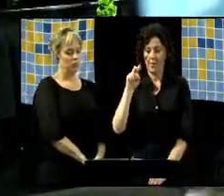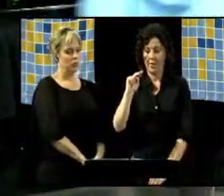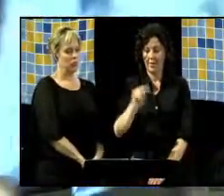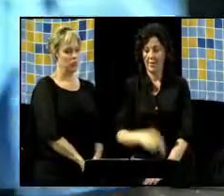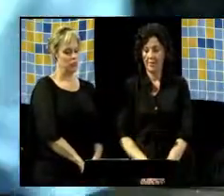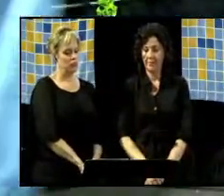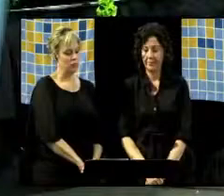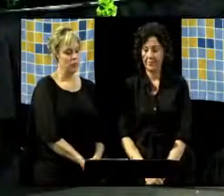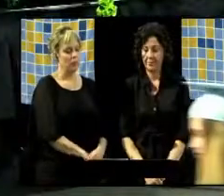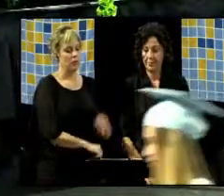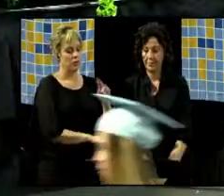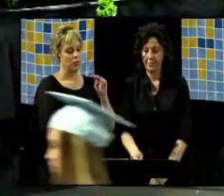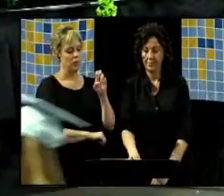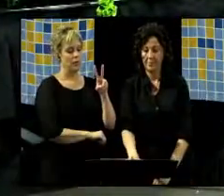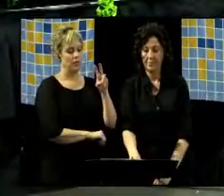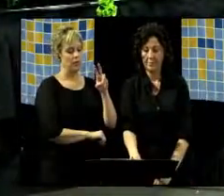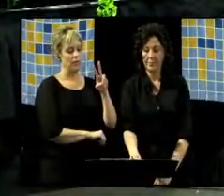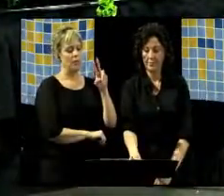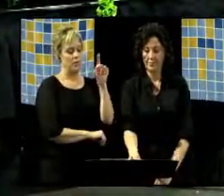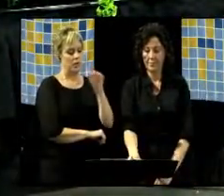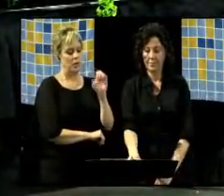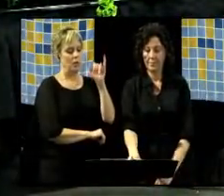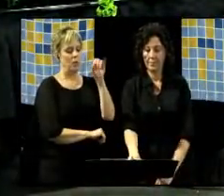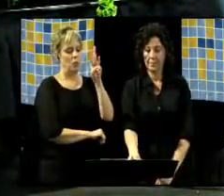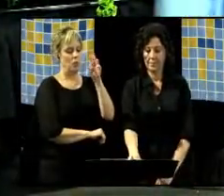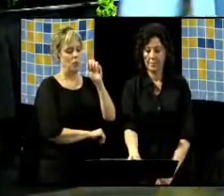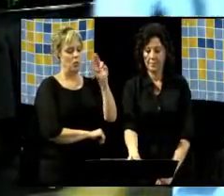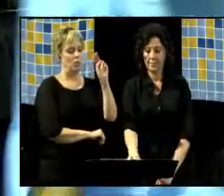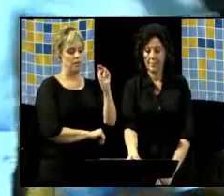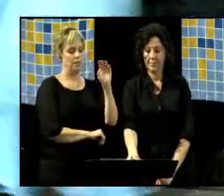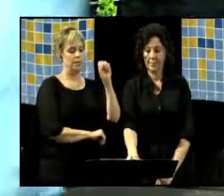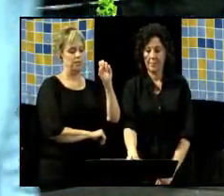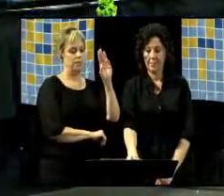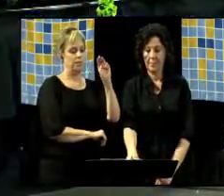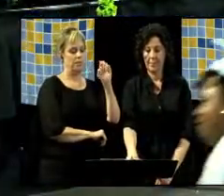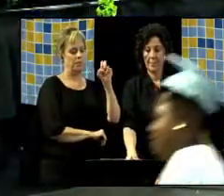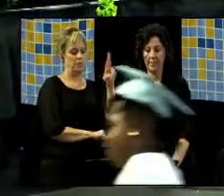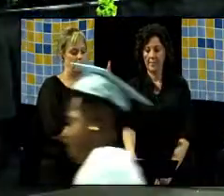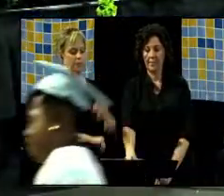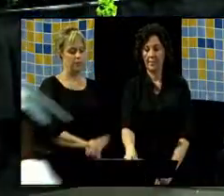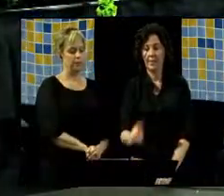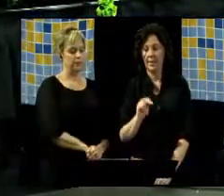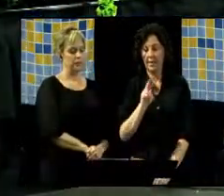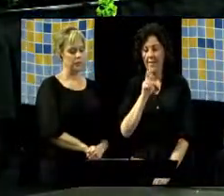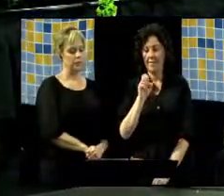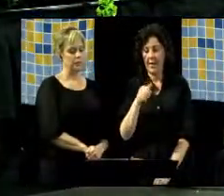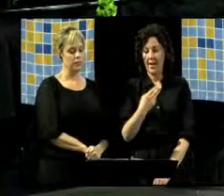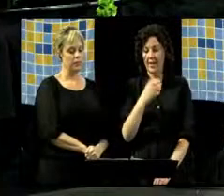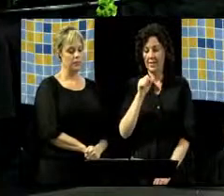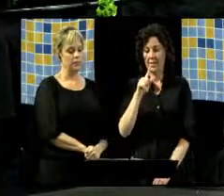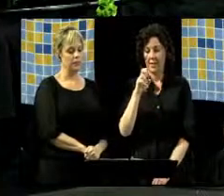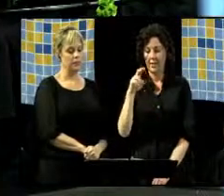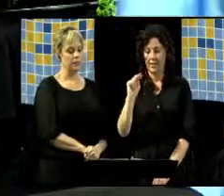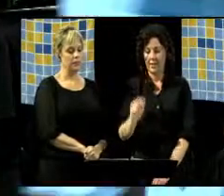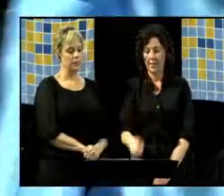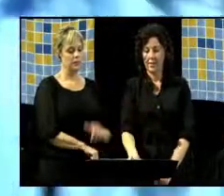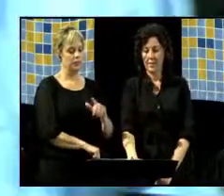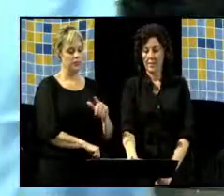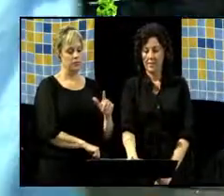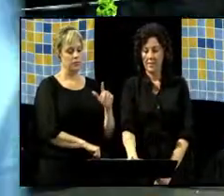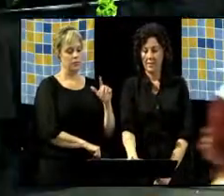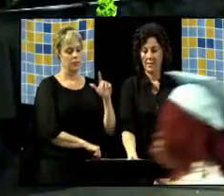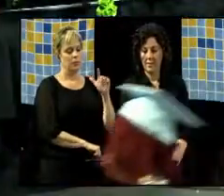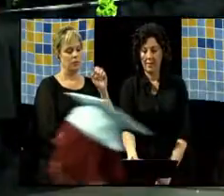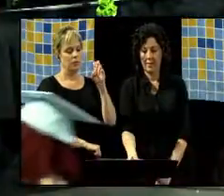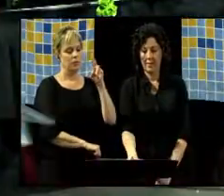Nevea McKenzie Sutton, Lauren Taylor Tarleton, Addison Dawn